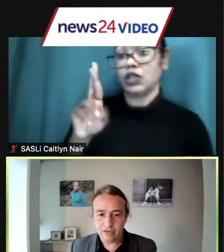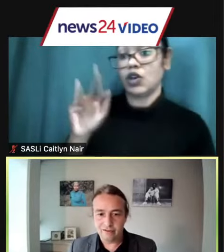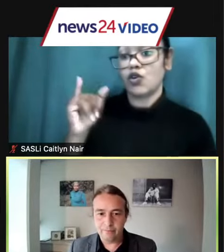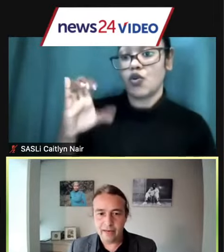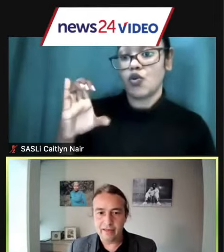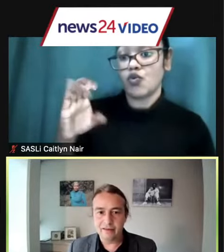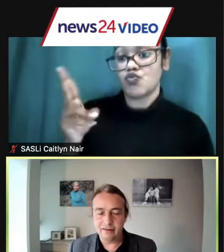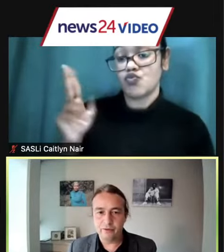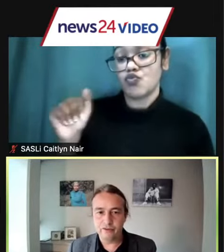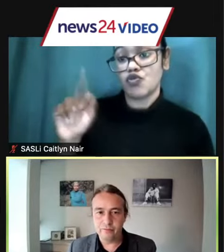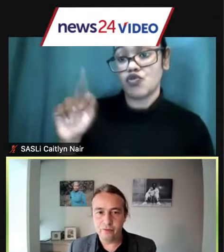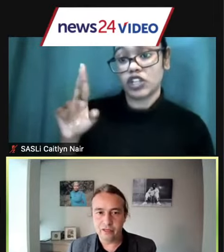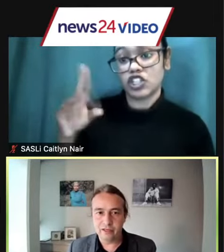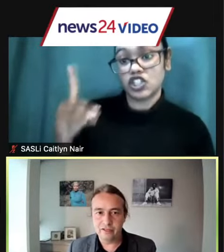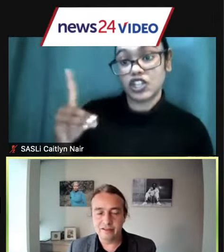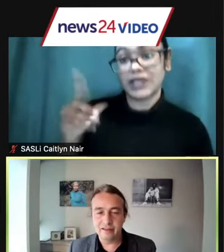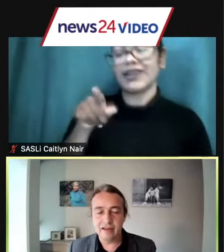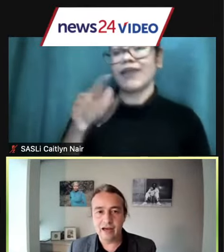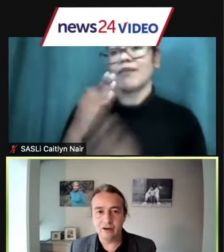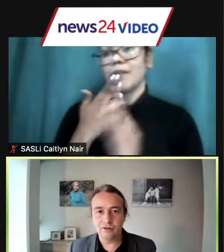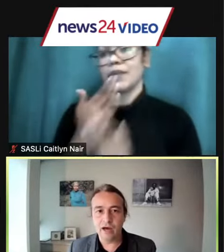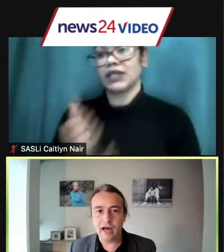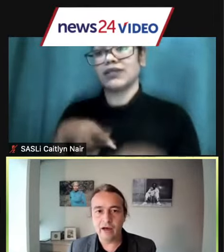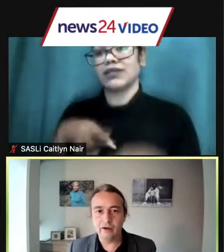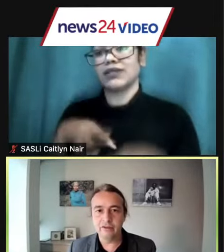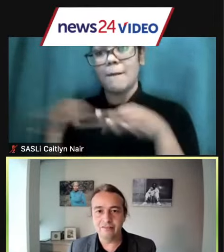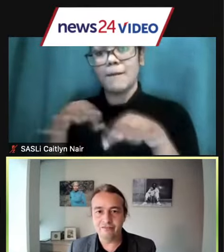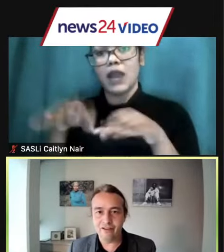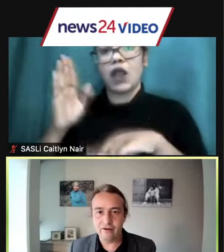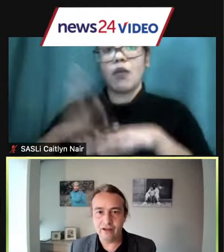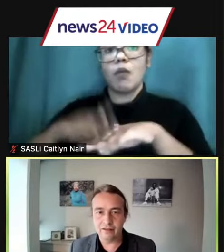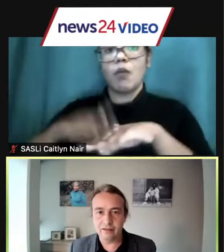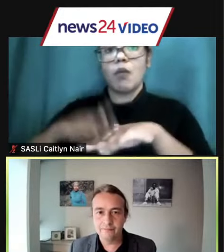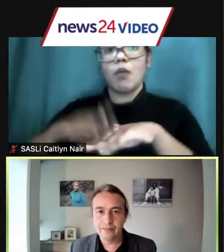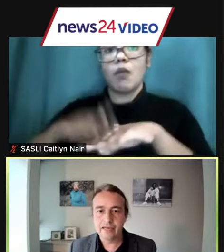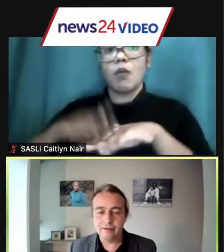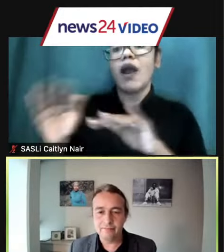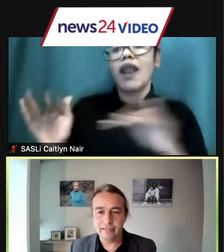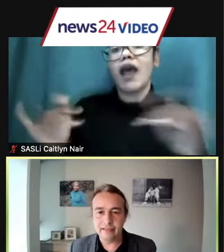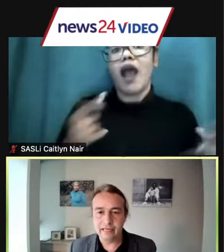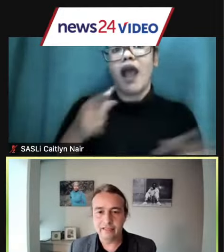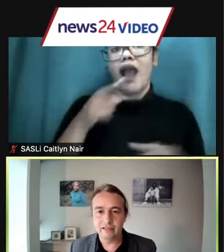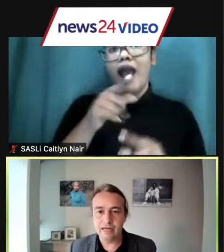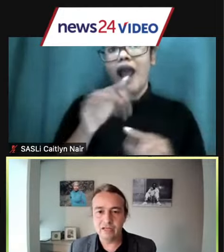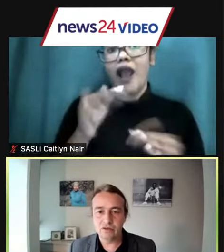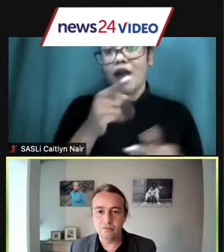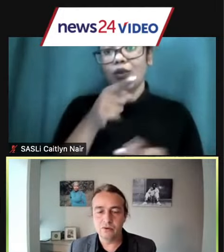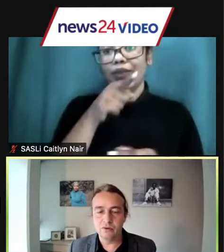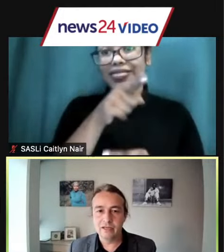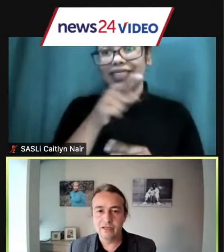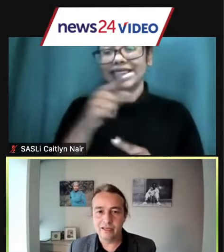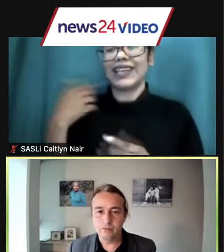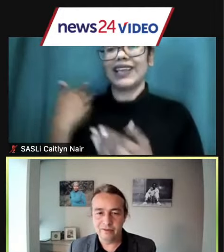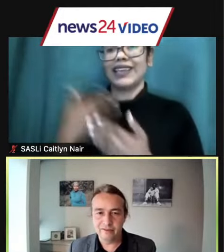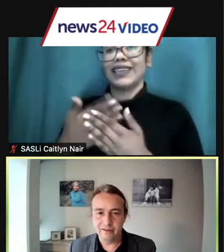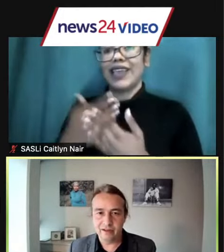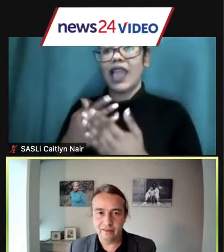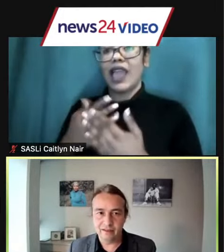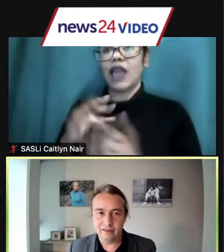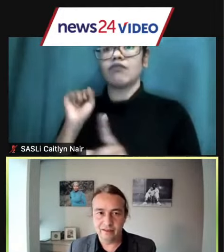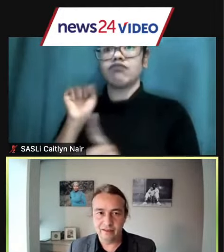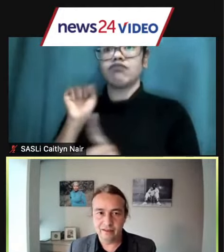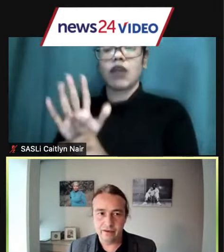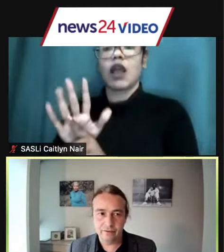to explain some of the mutations and also how this variant can be detected by normal